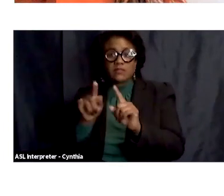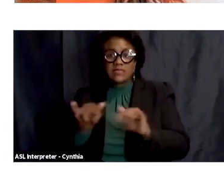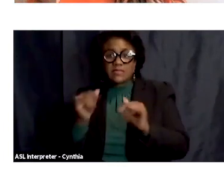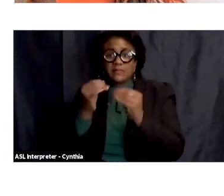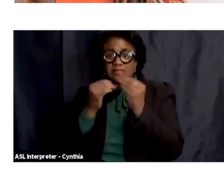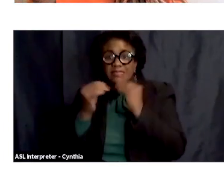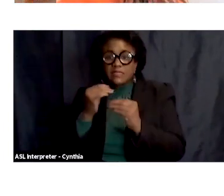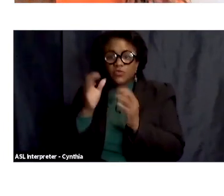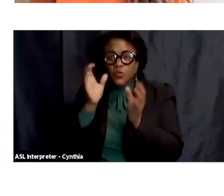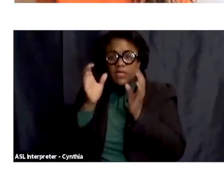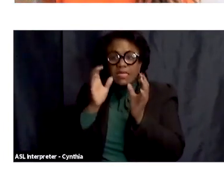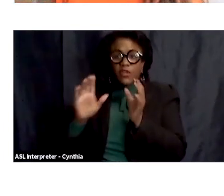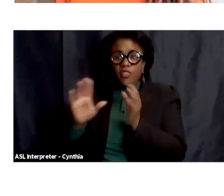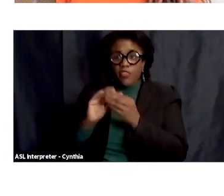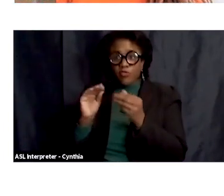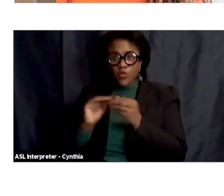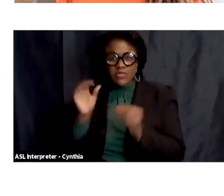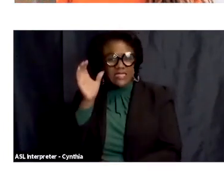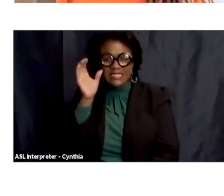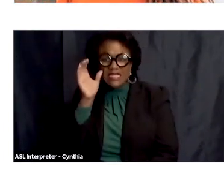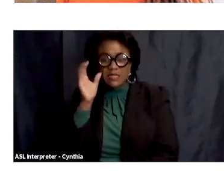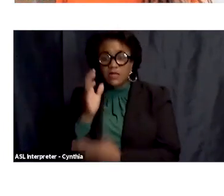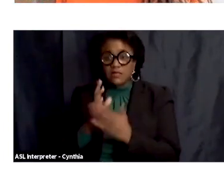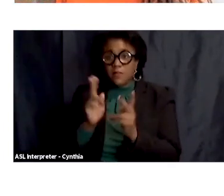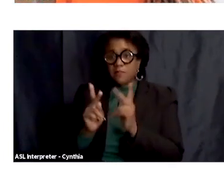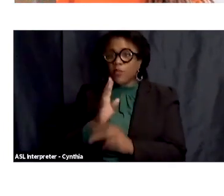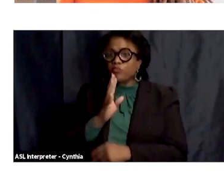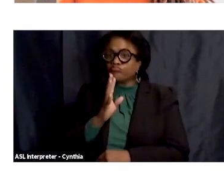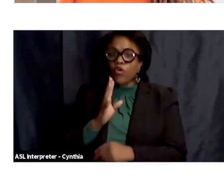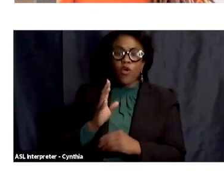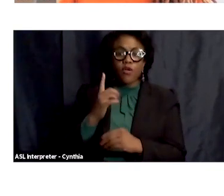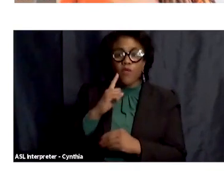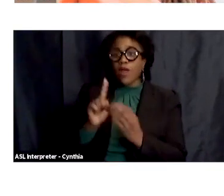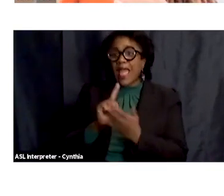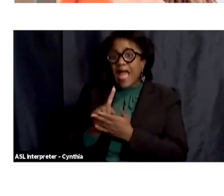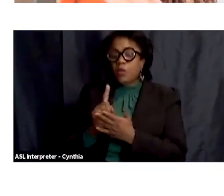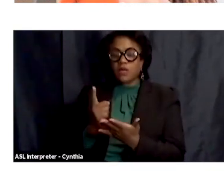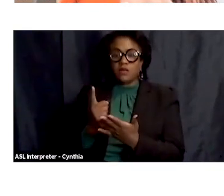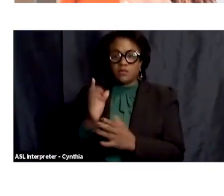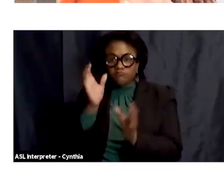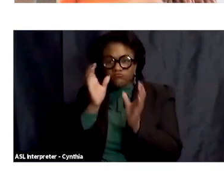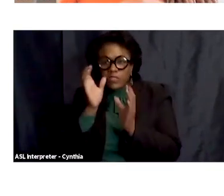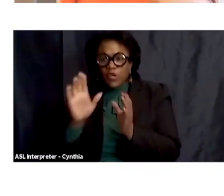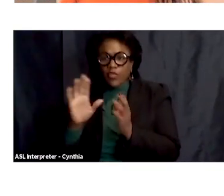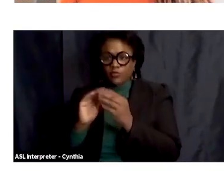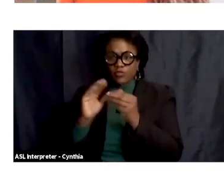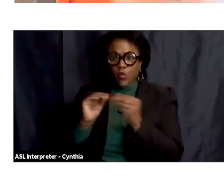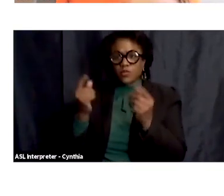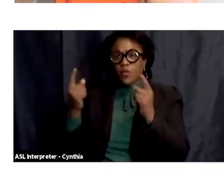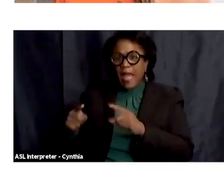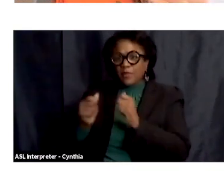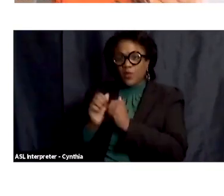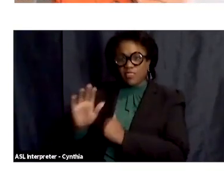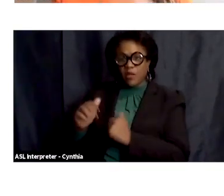their stories. Just listening. Some people I would talk to for close to an hour, hearing their stories, hearing about what happened to them. And